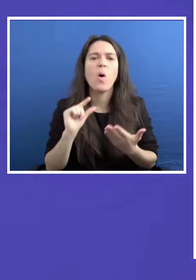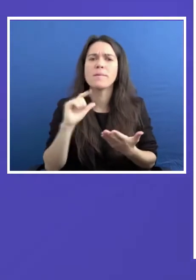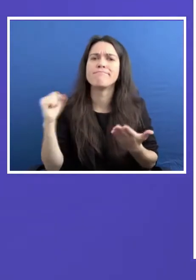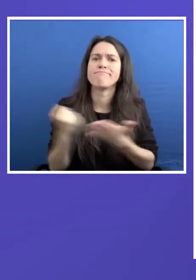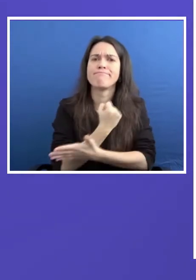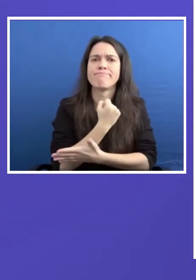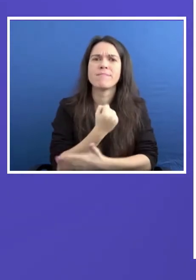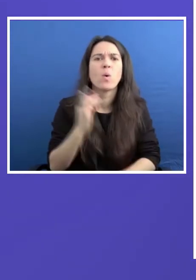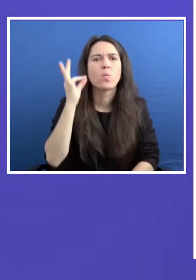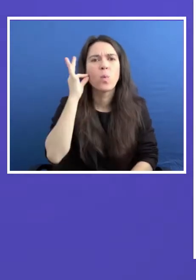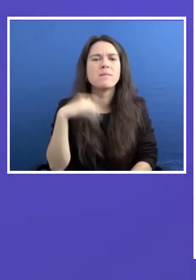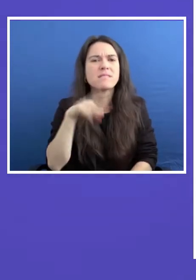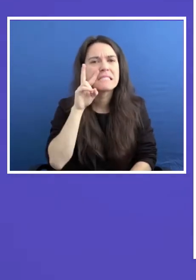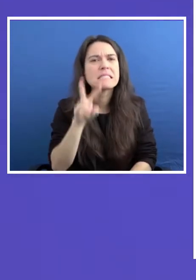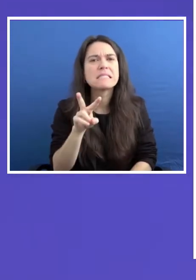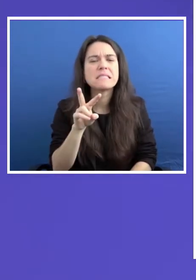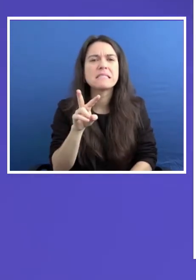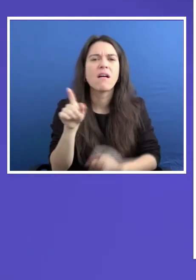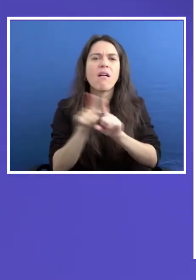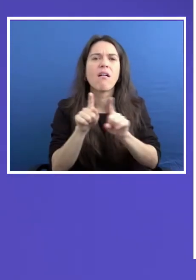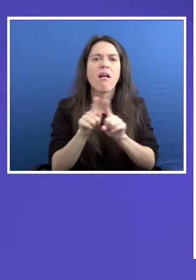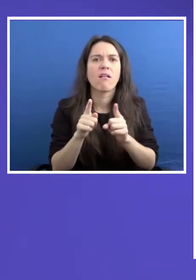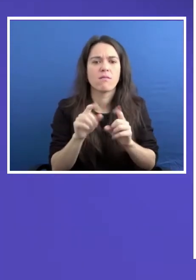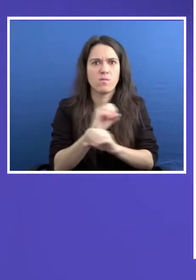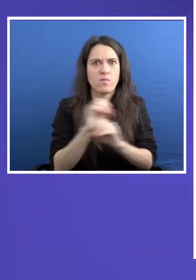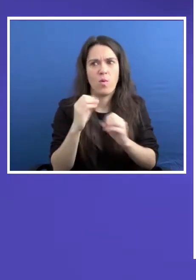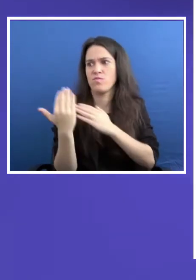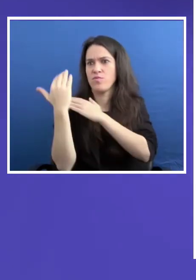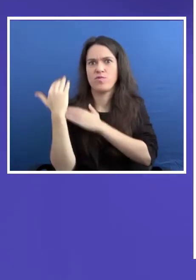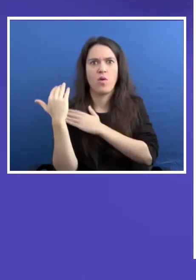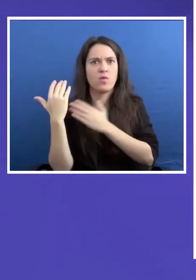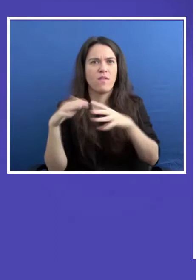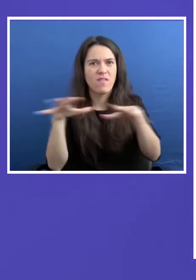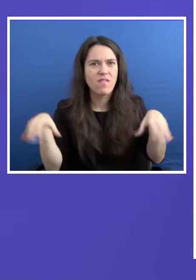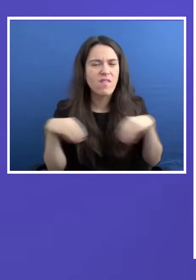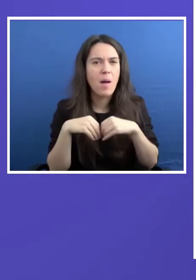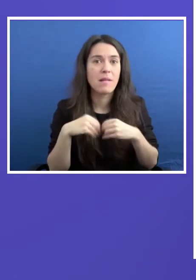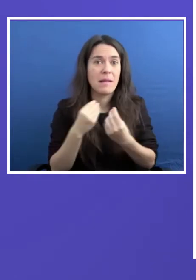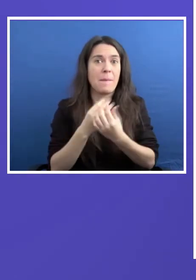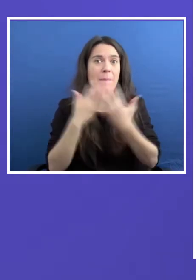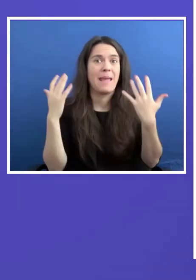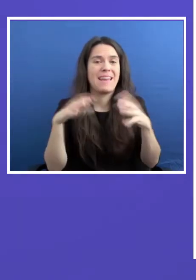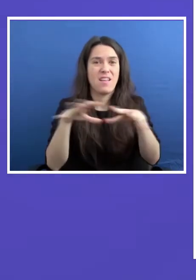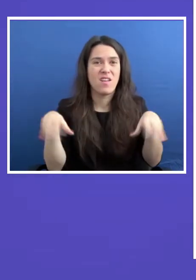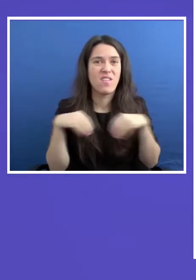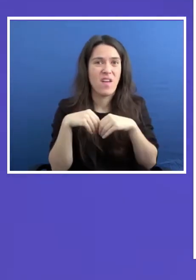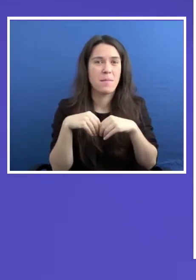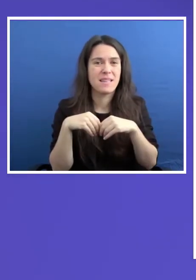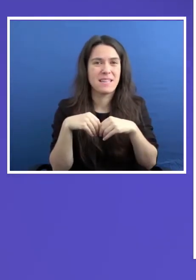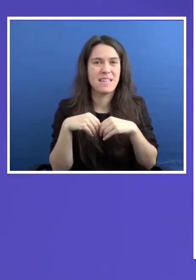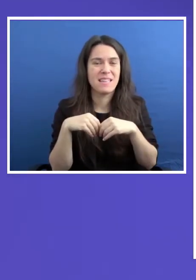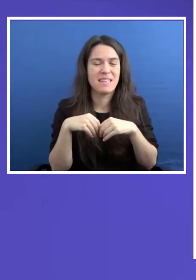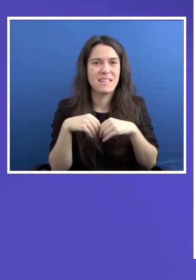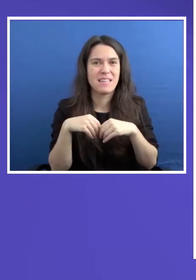if they're not in charge of the entire family, because in most families and Arab households